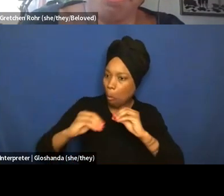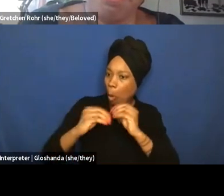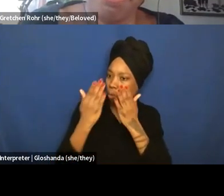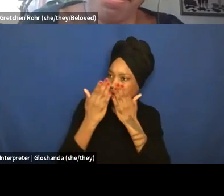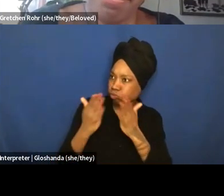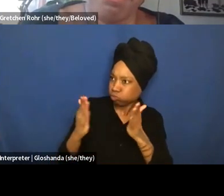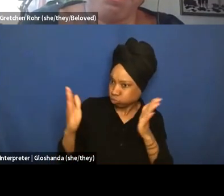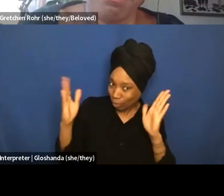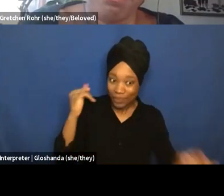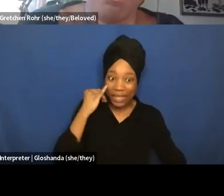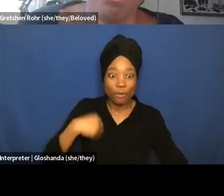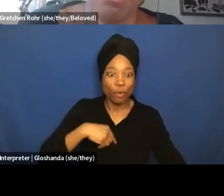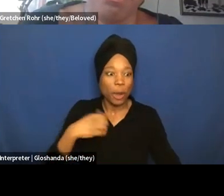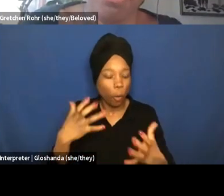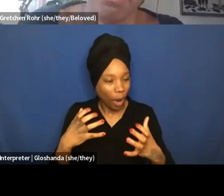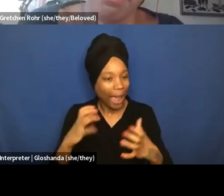perception seriously, what about